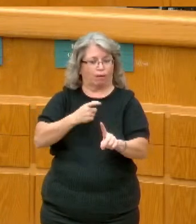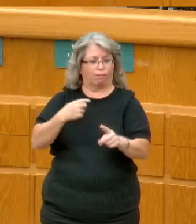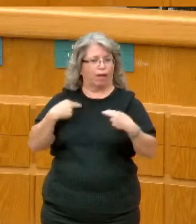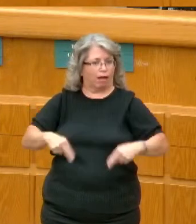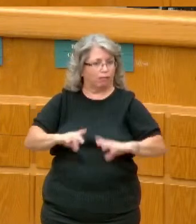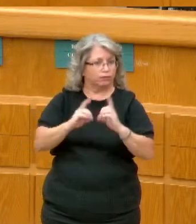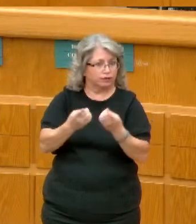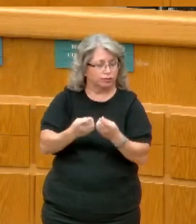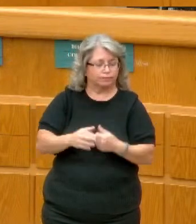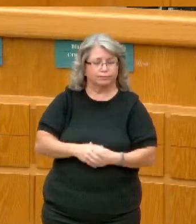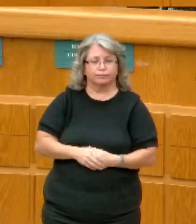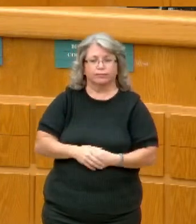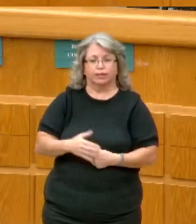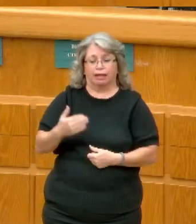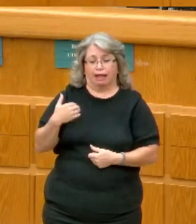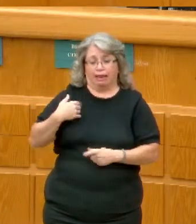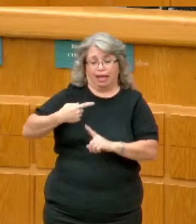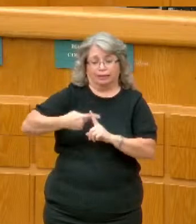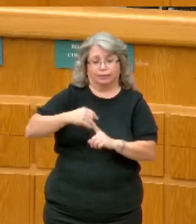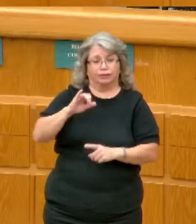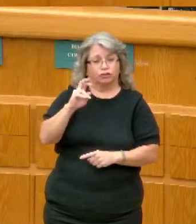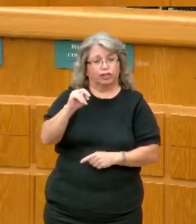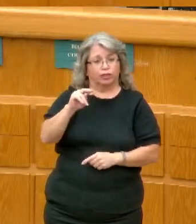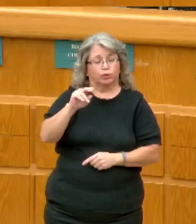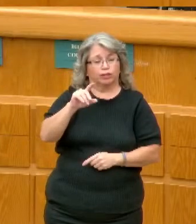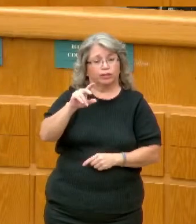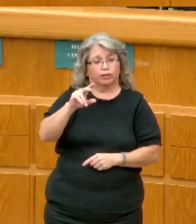in January of 2022, we had